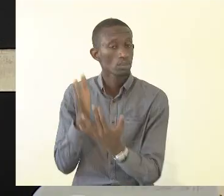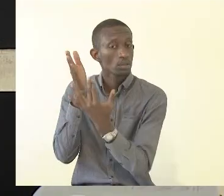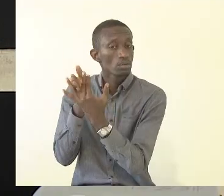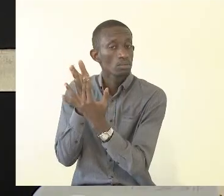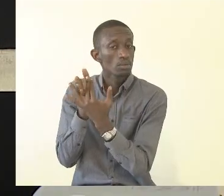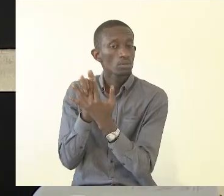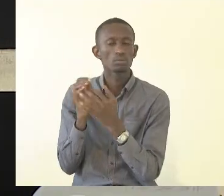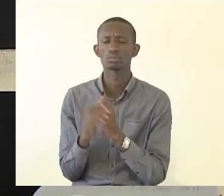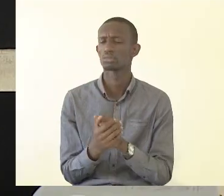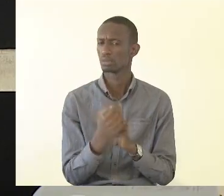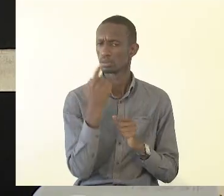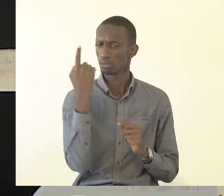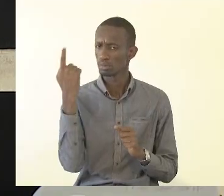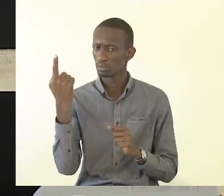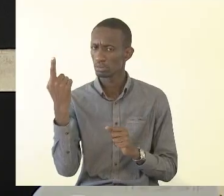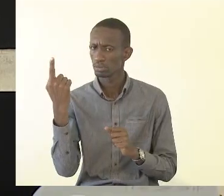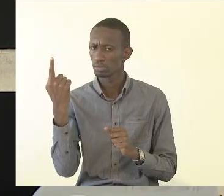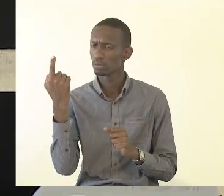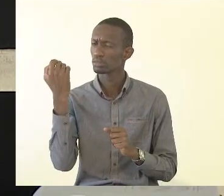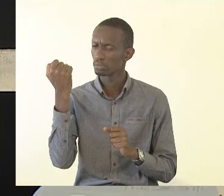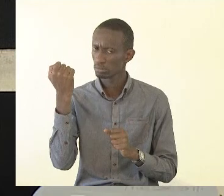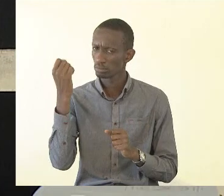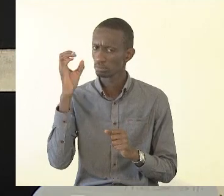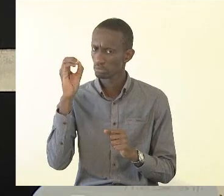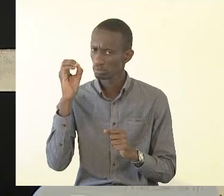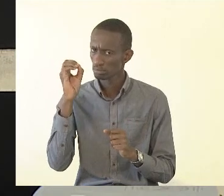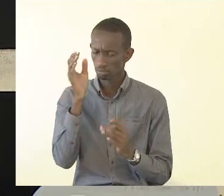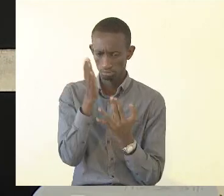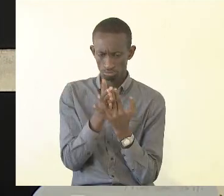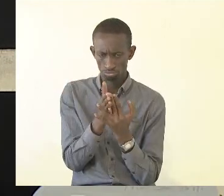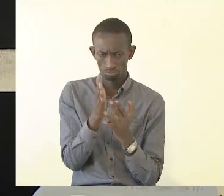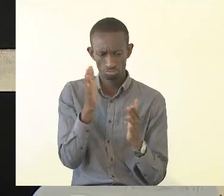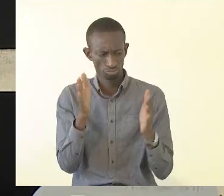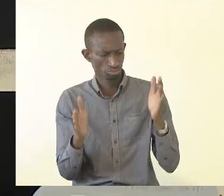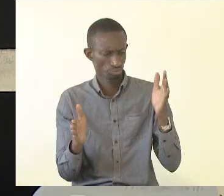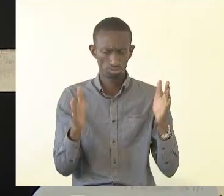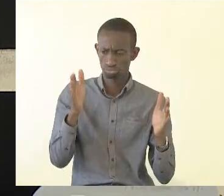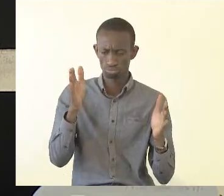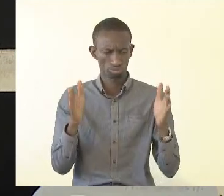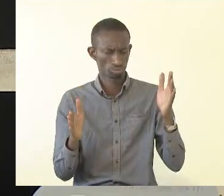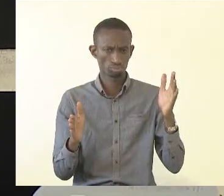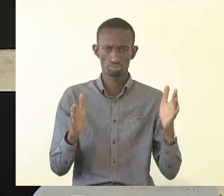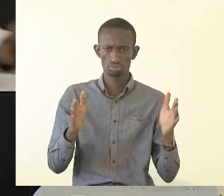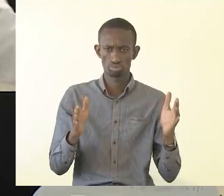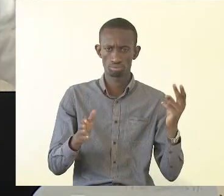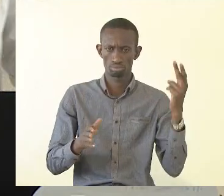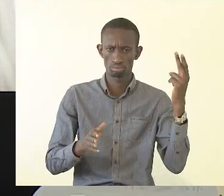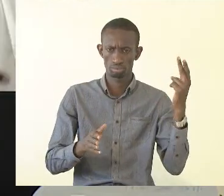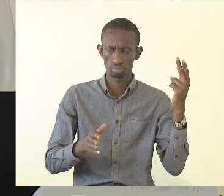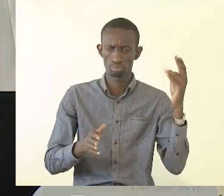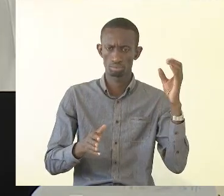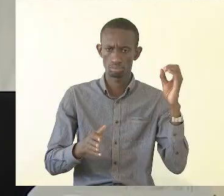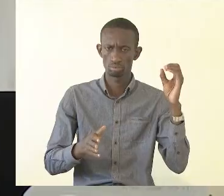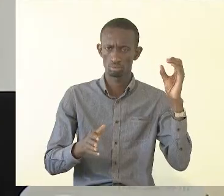between 150 degrees Celsius to 200 degrees Celsius. Those are the conditions